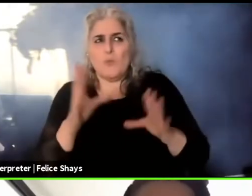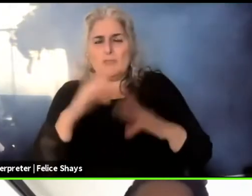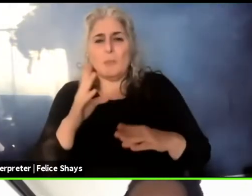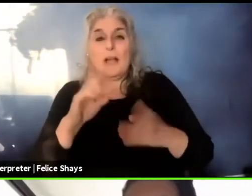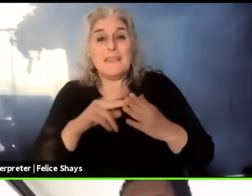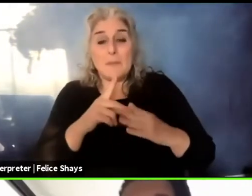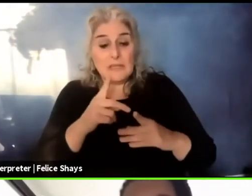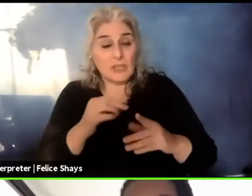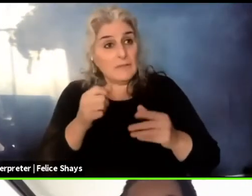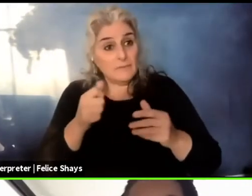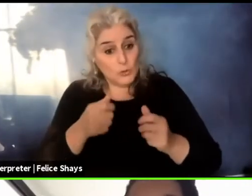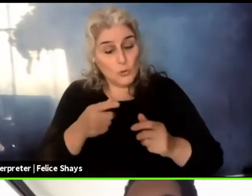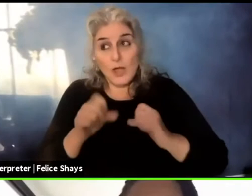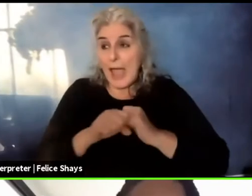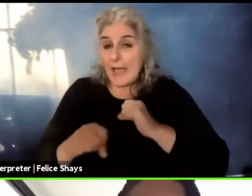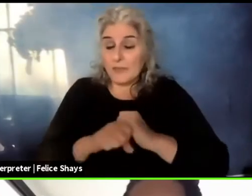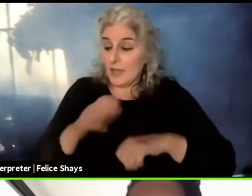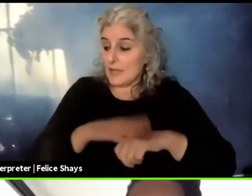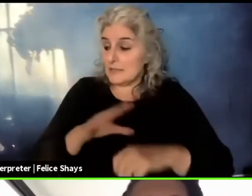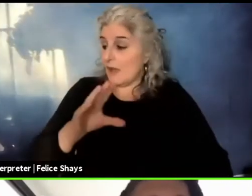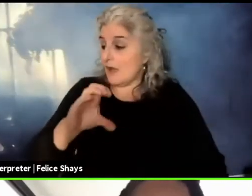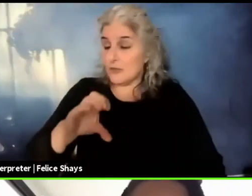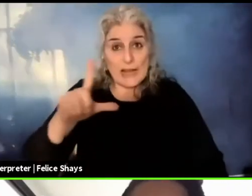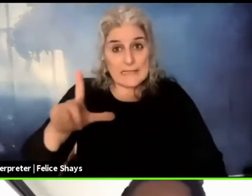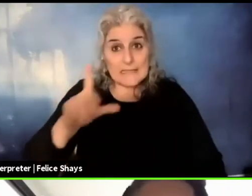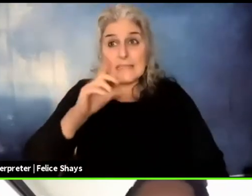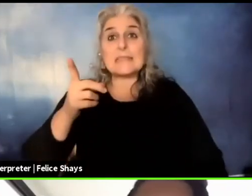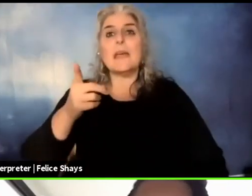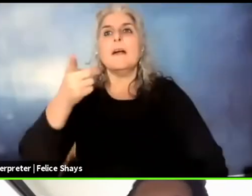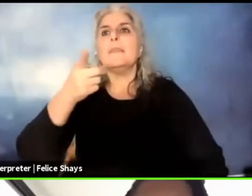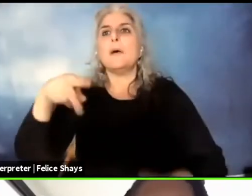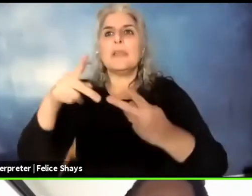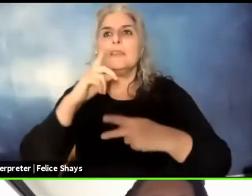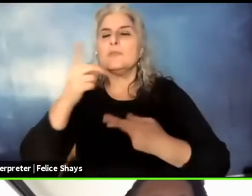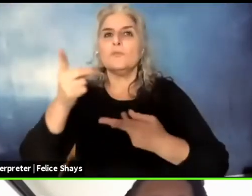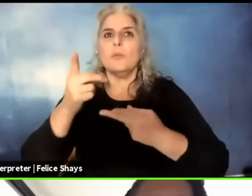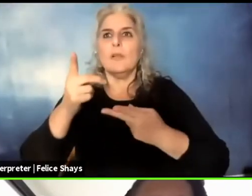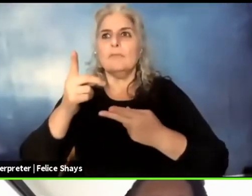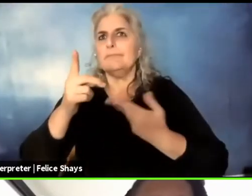everything down. You know, people's posts are getting flagged, a bunch of websites got taken down.